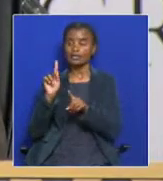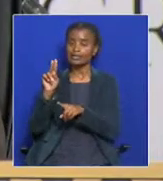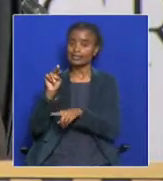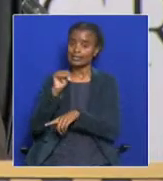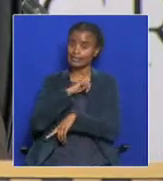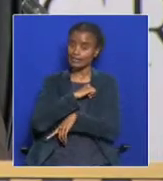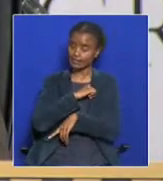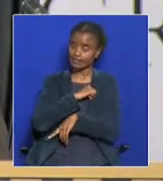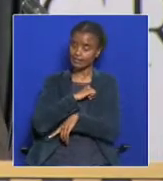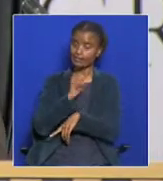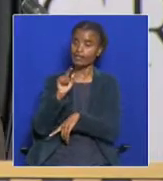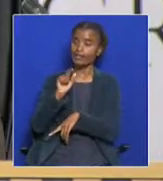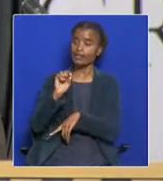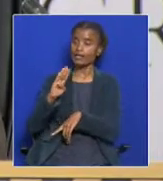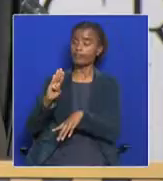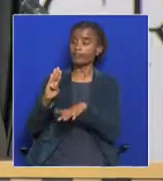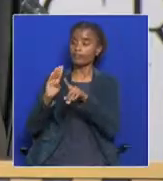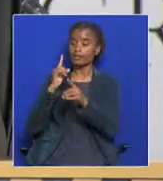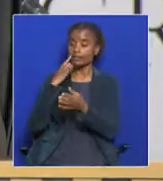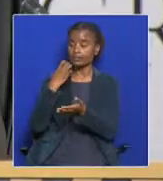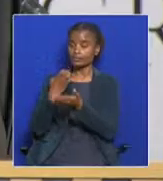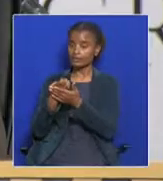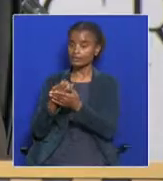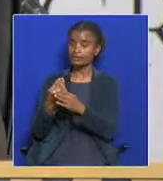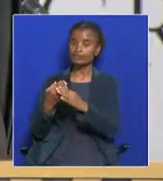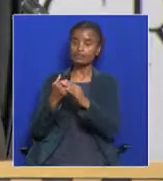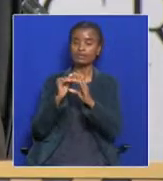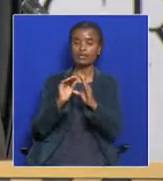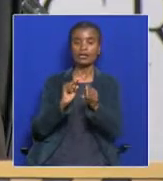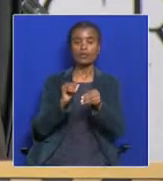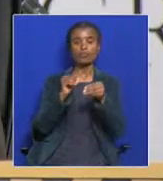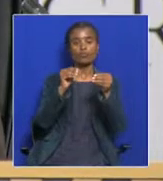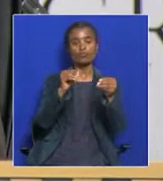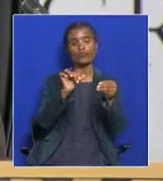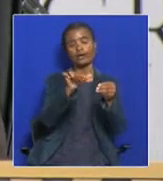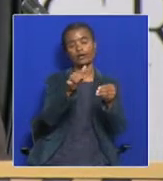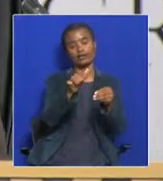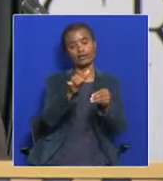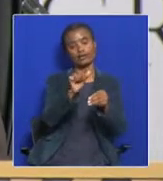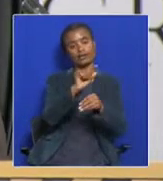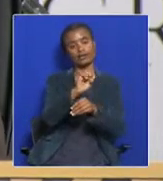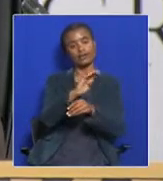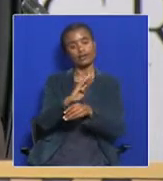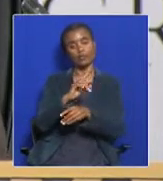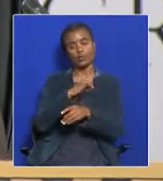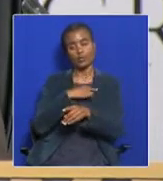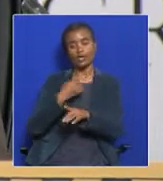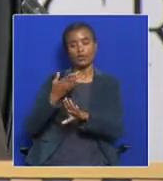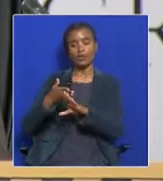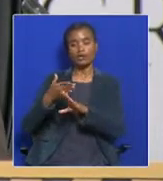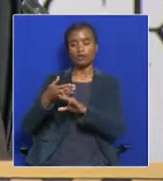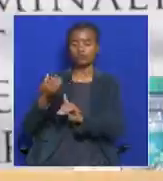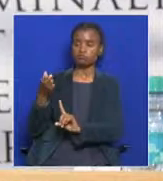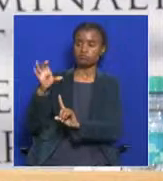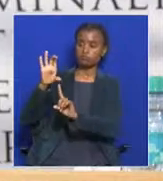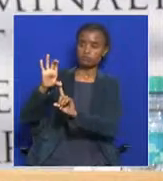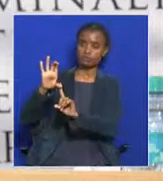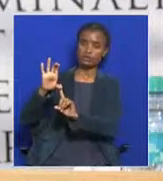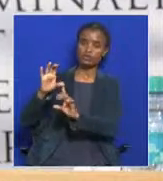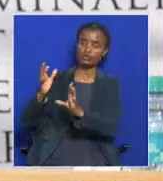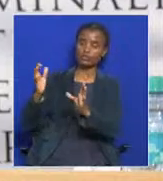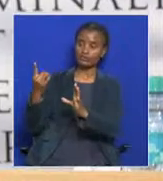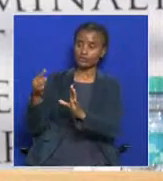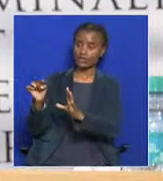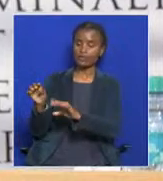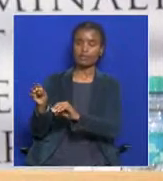these labs because of their workload that they couldn't cope with. So it's not incumbent on us to contact those